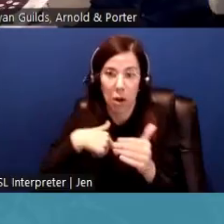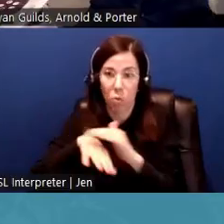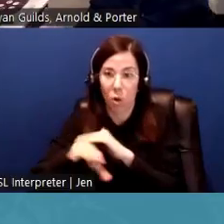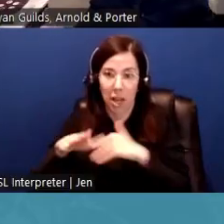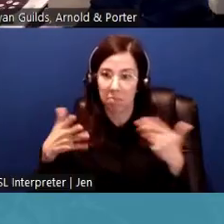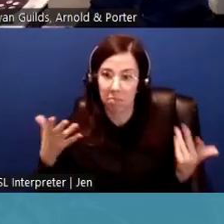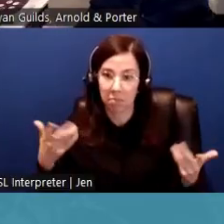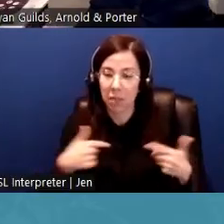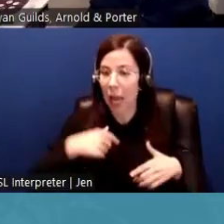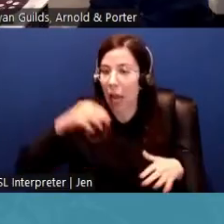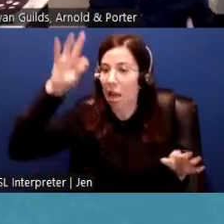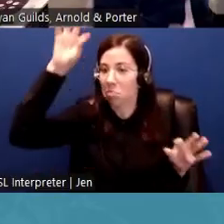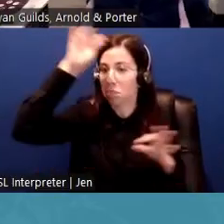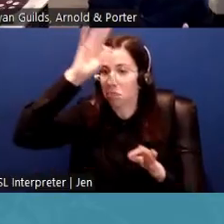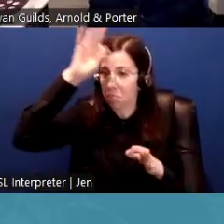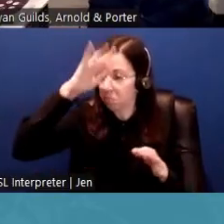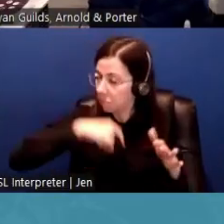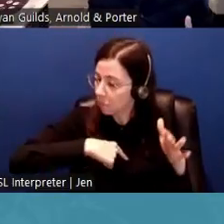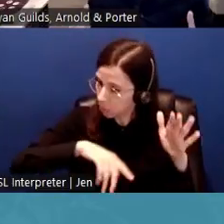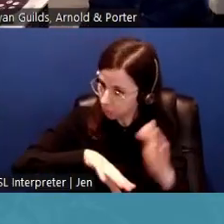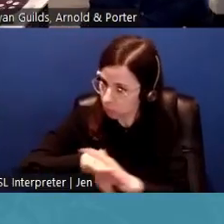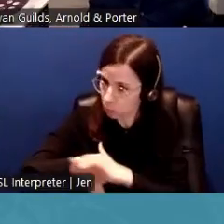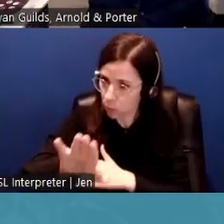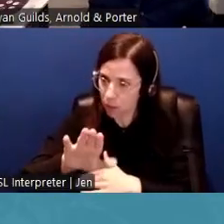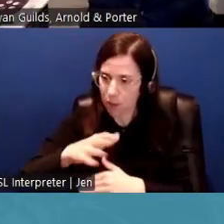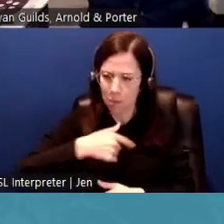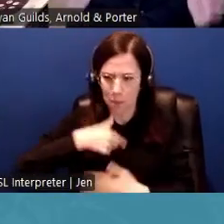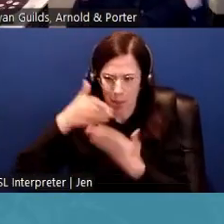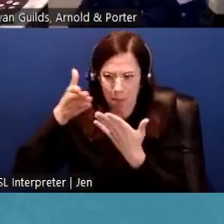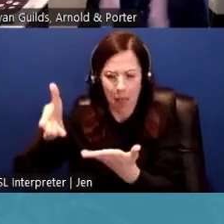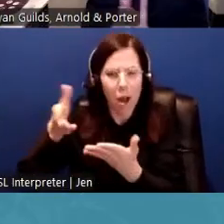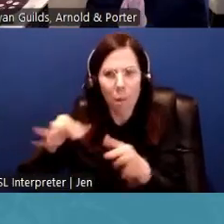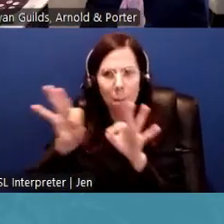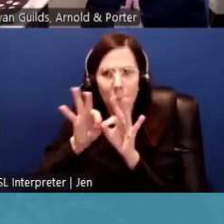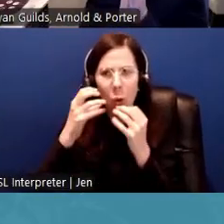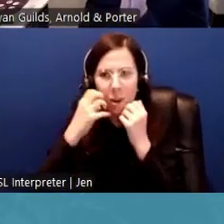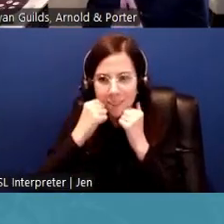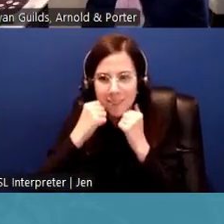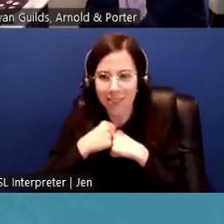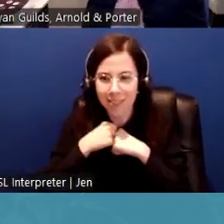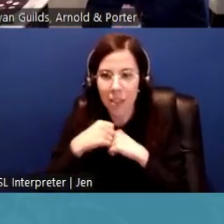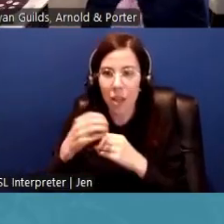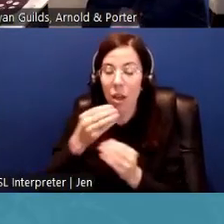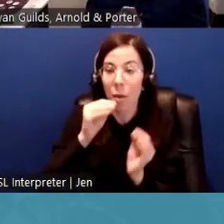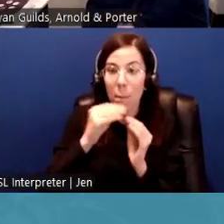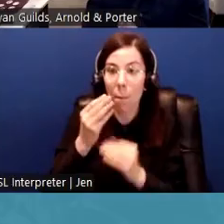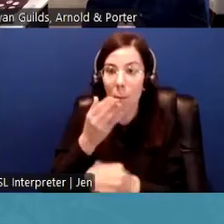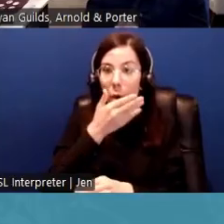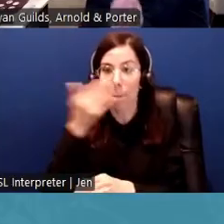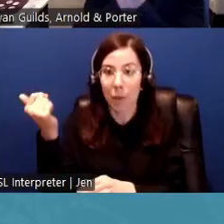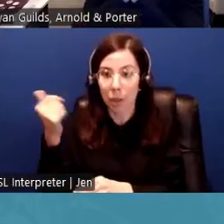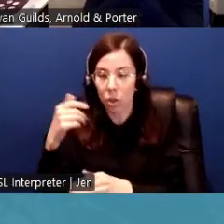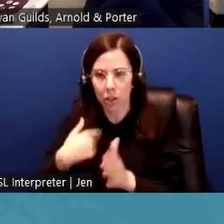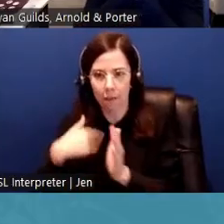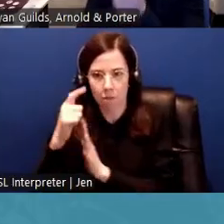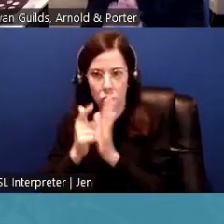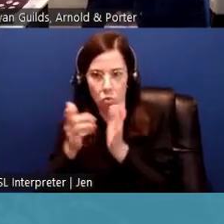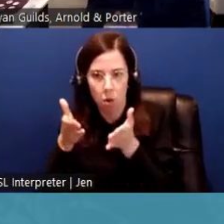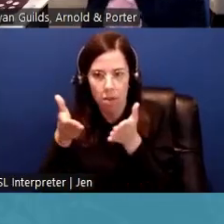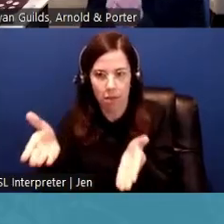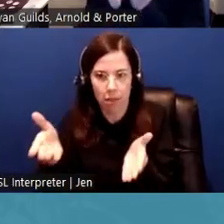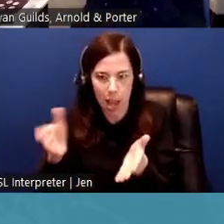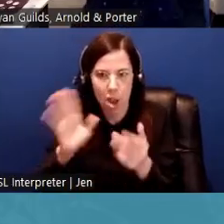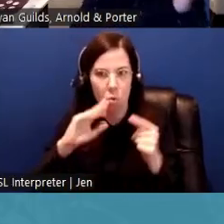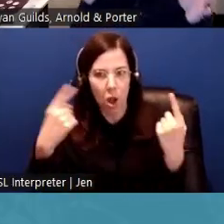knowing nothing going in, my presence still mattered. And it is far better to have a lawyer in the room who's making